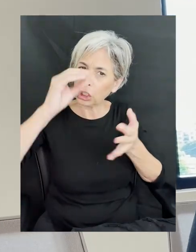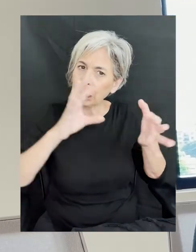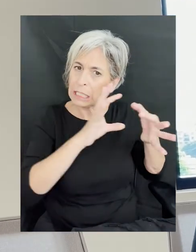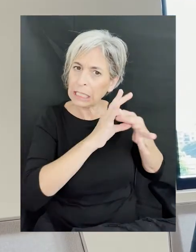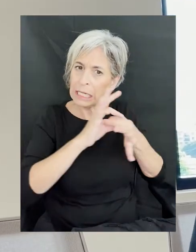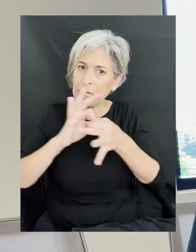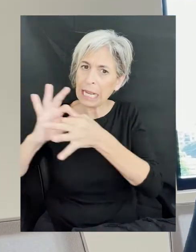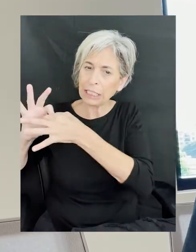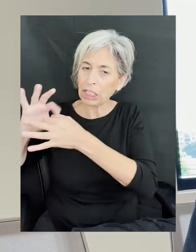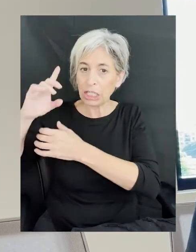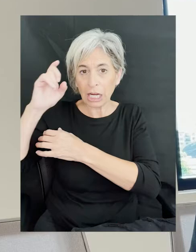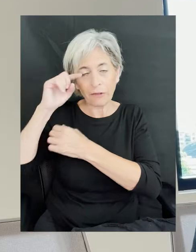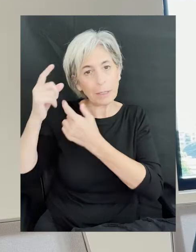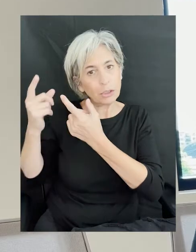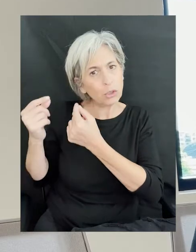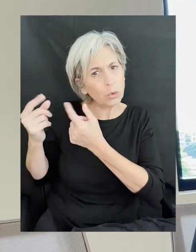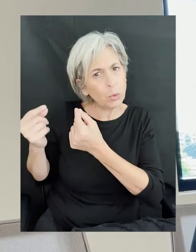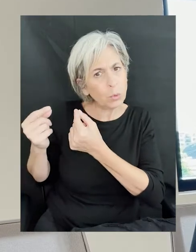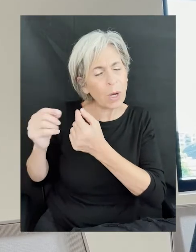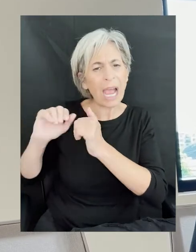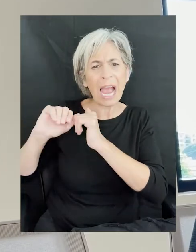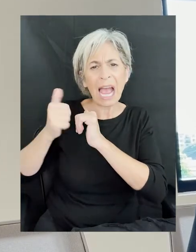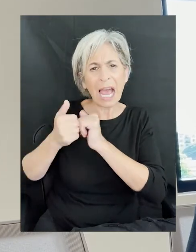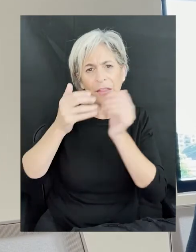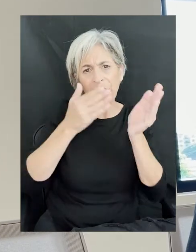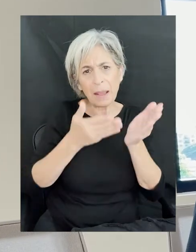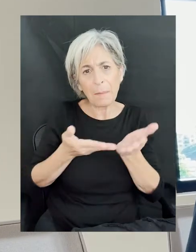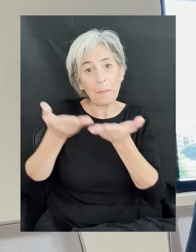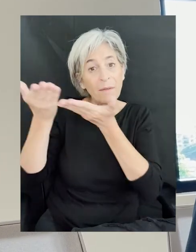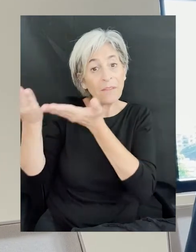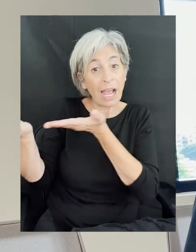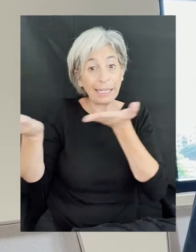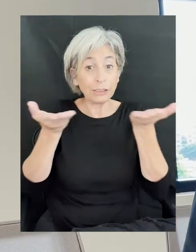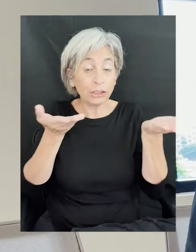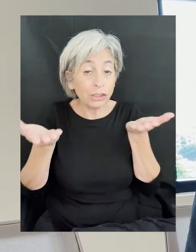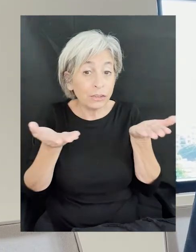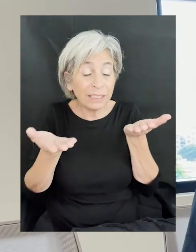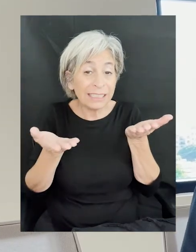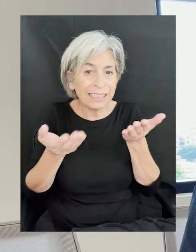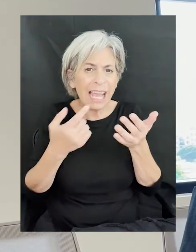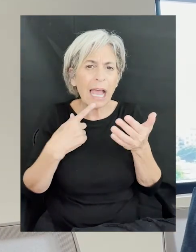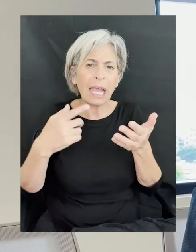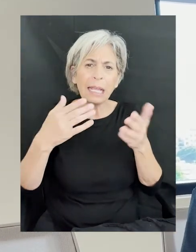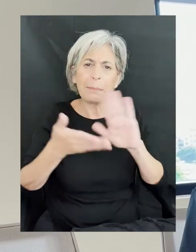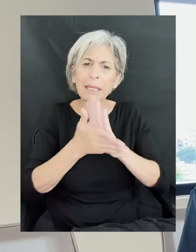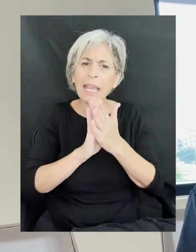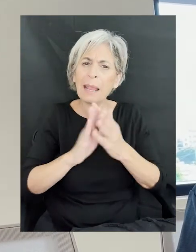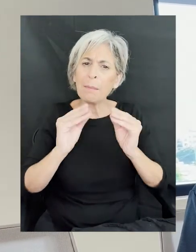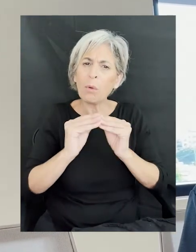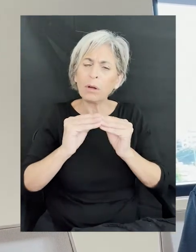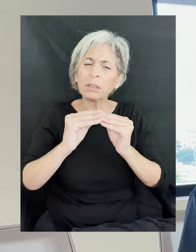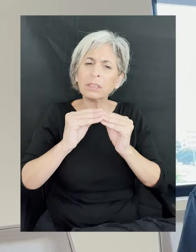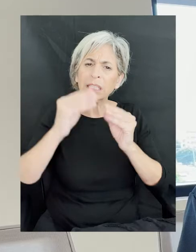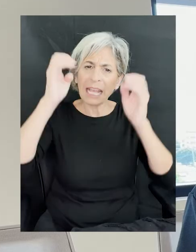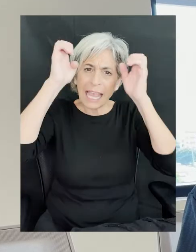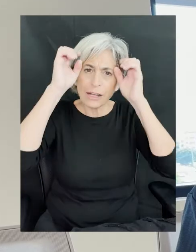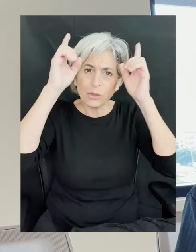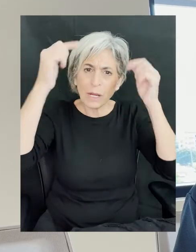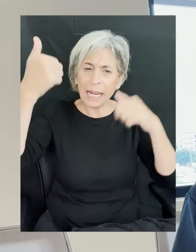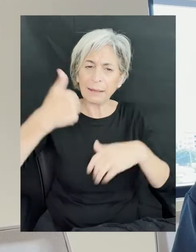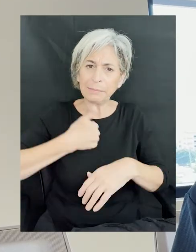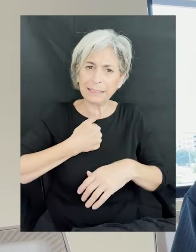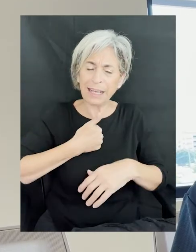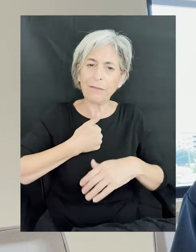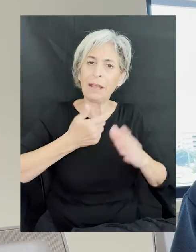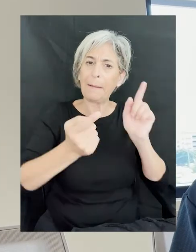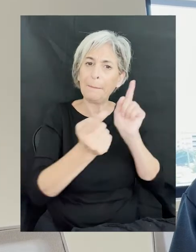what the governments do, how do they provide services. And so I kind of educated myself just by meeting people and going through